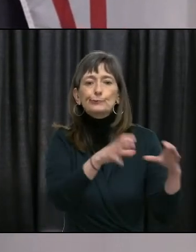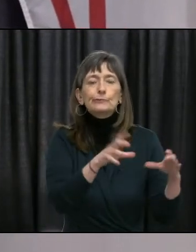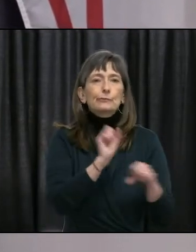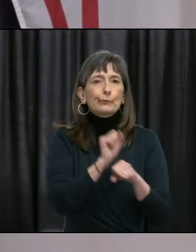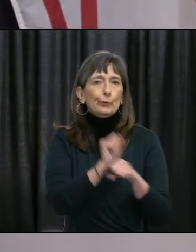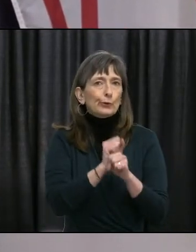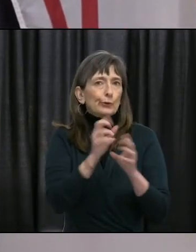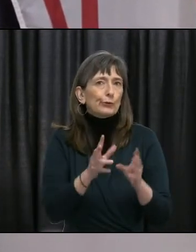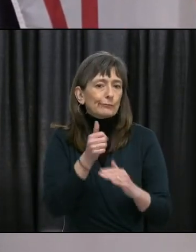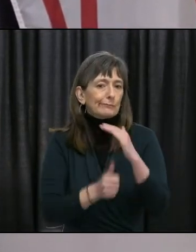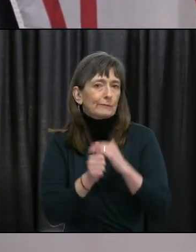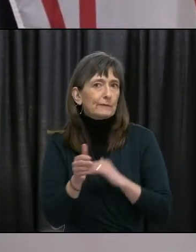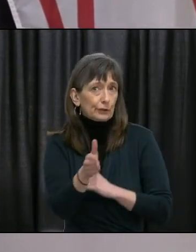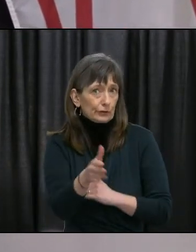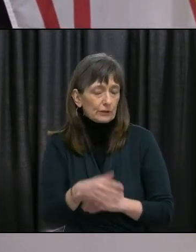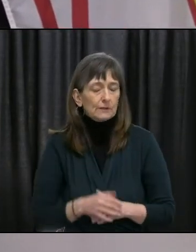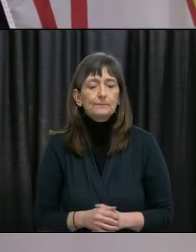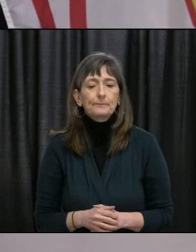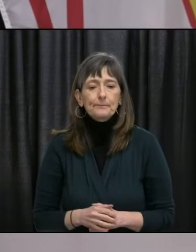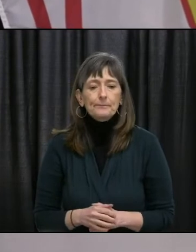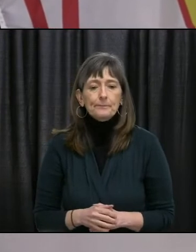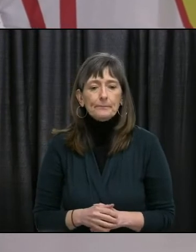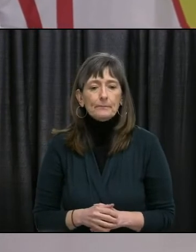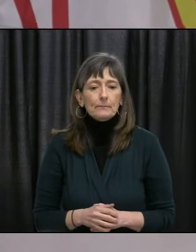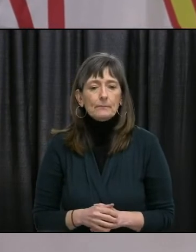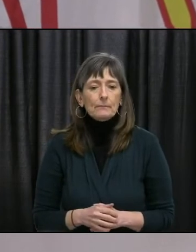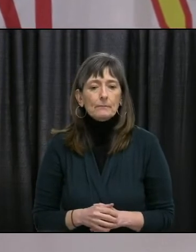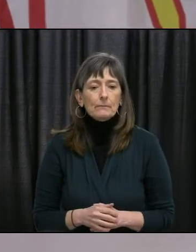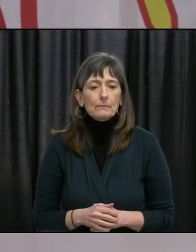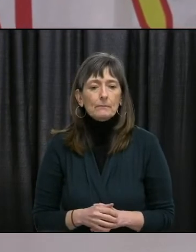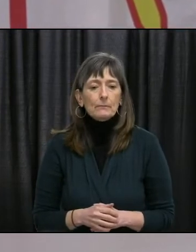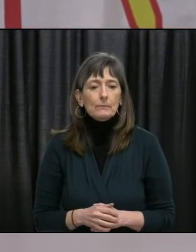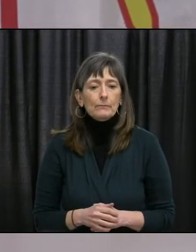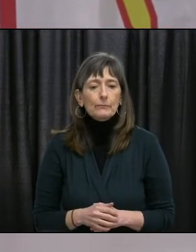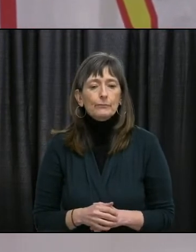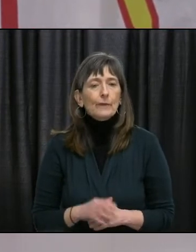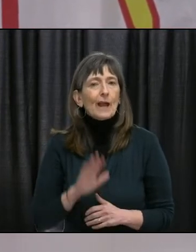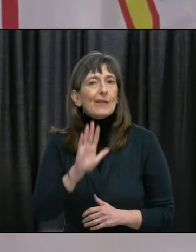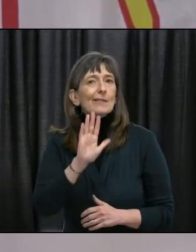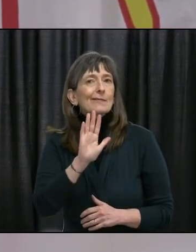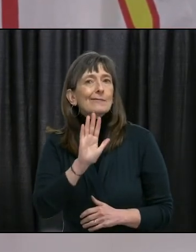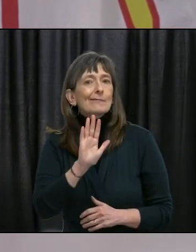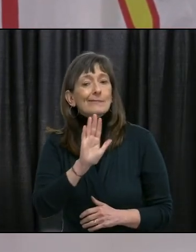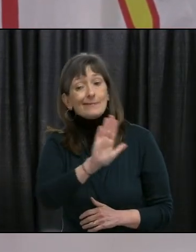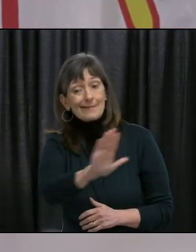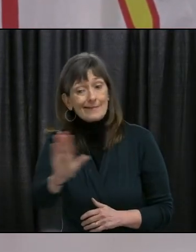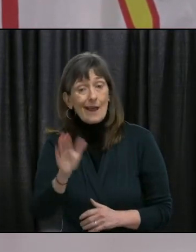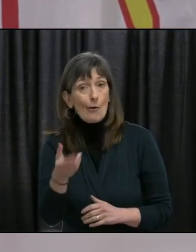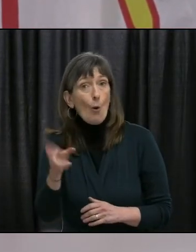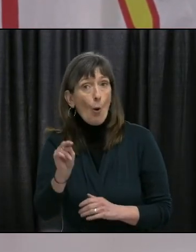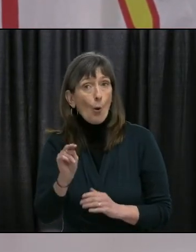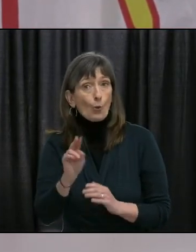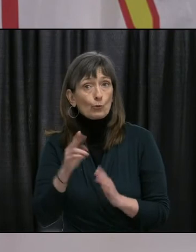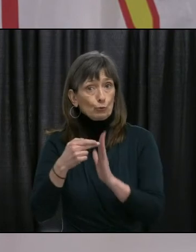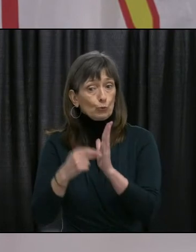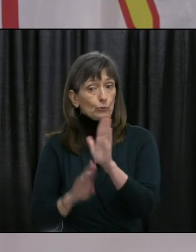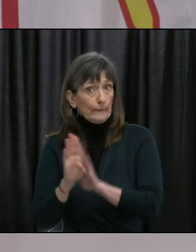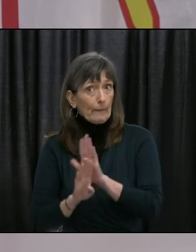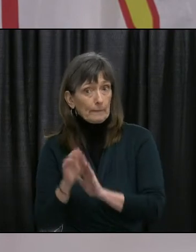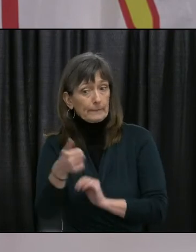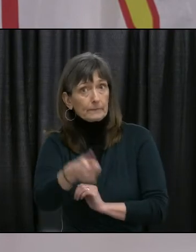in the fishery. We have reviewed their guidelines that they have developed on their own for